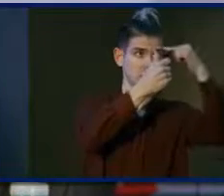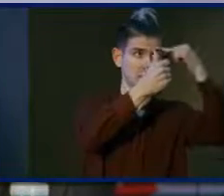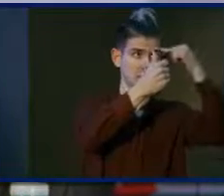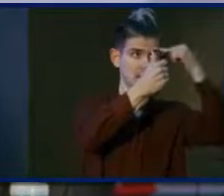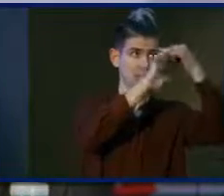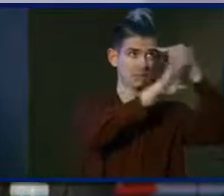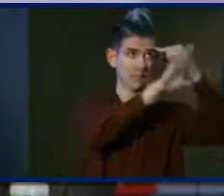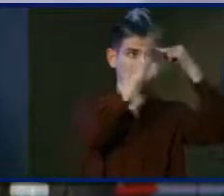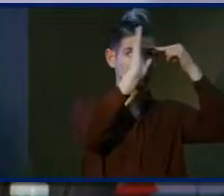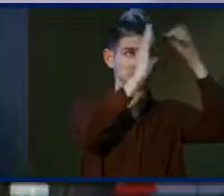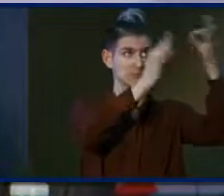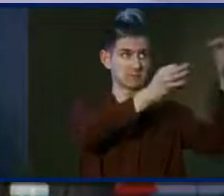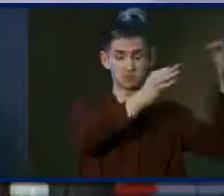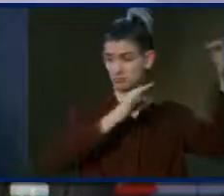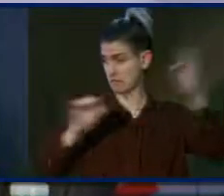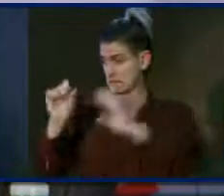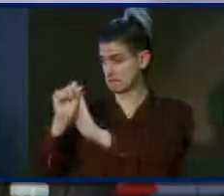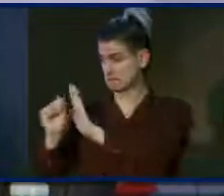many